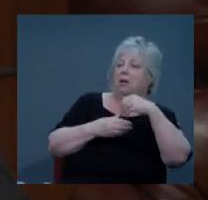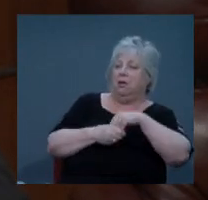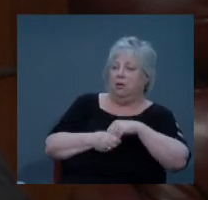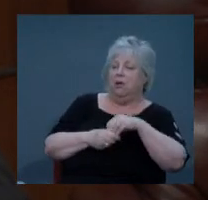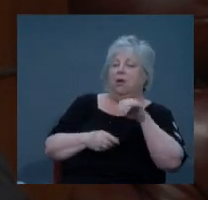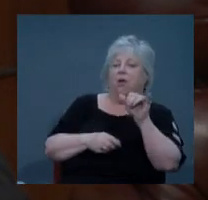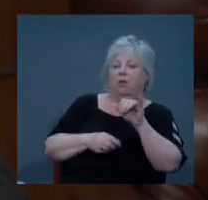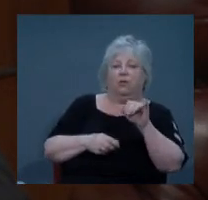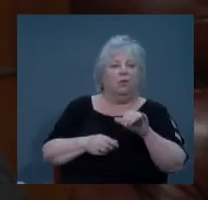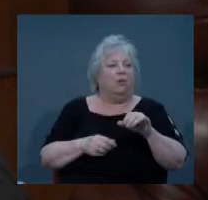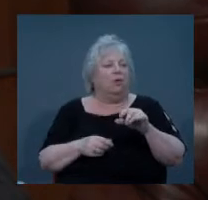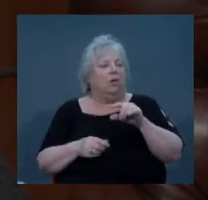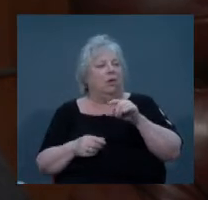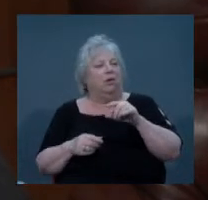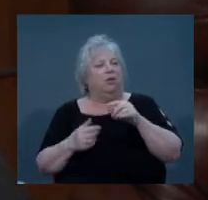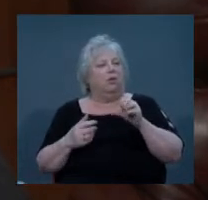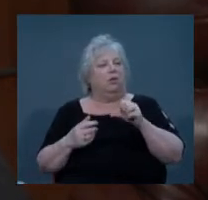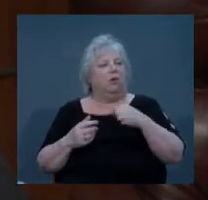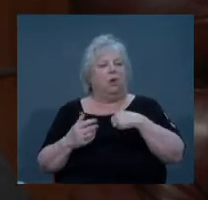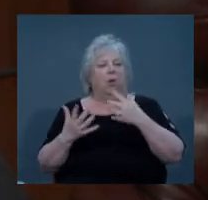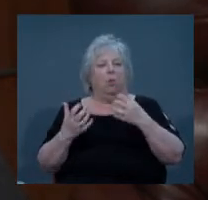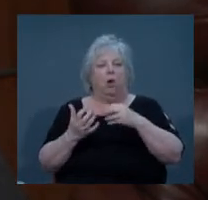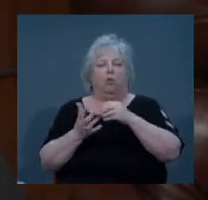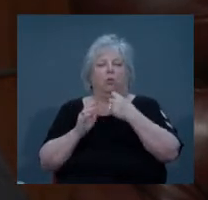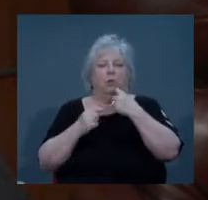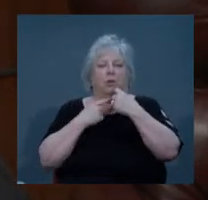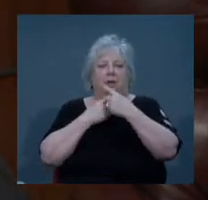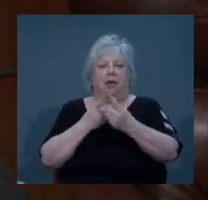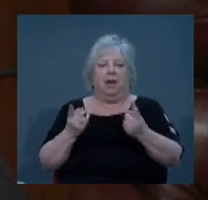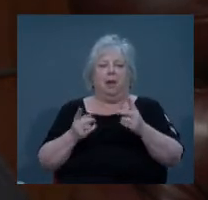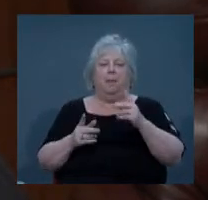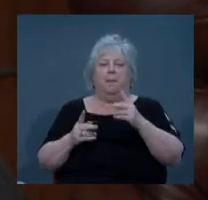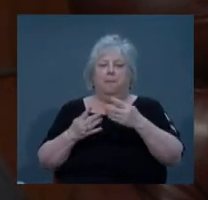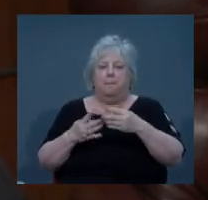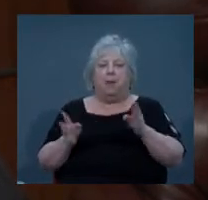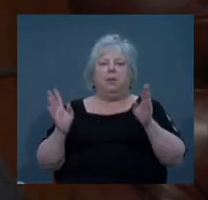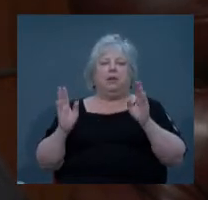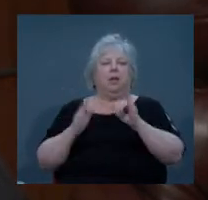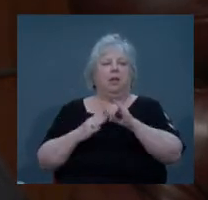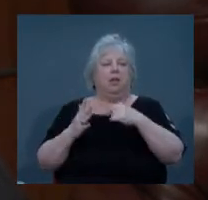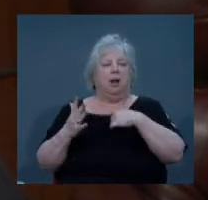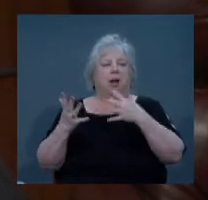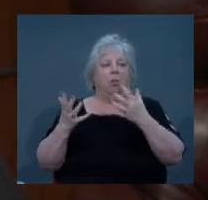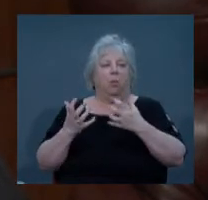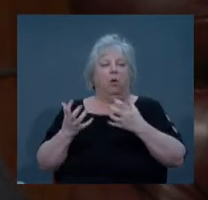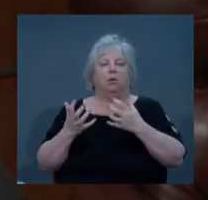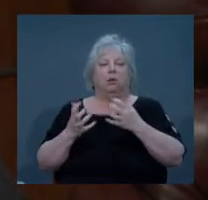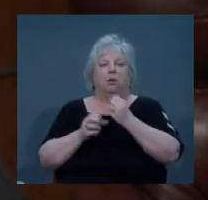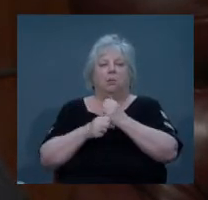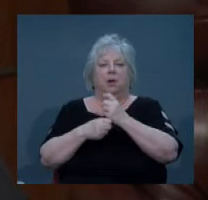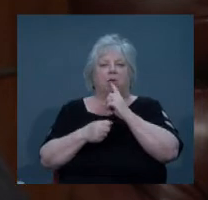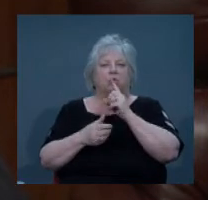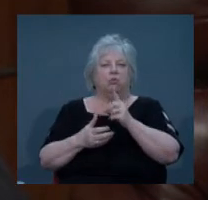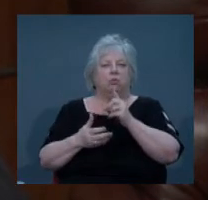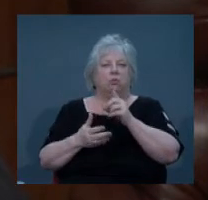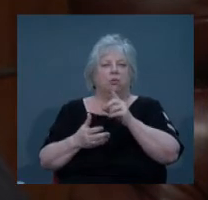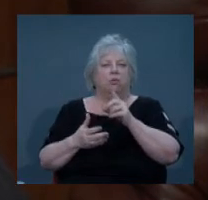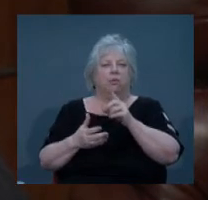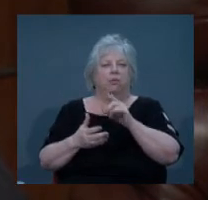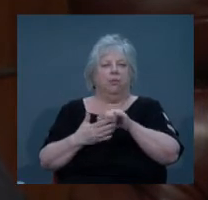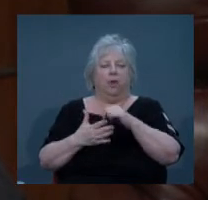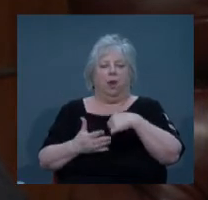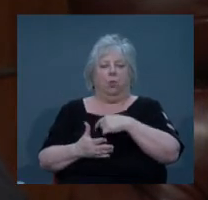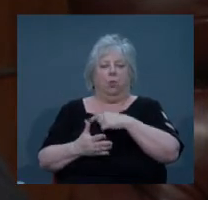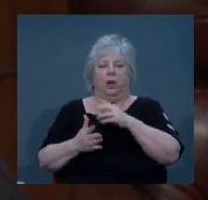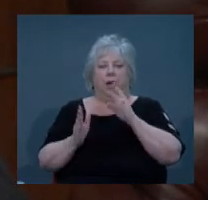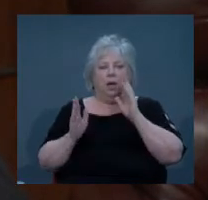well. That quality of life. Yes, and so I want to go on record as saying that I want to make sure that we